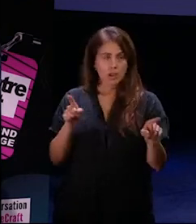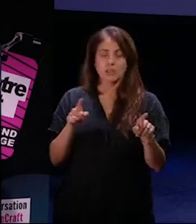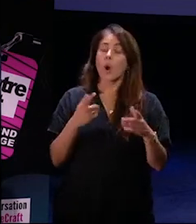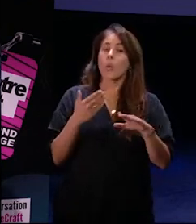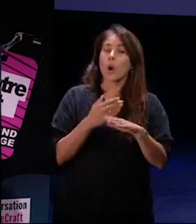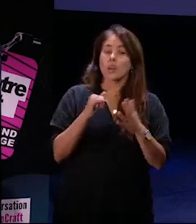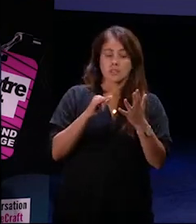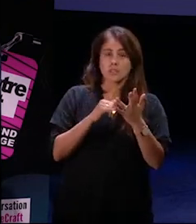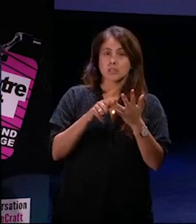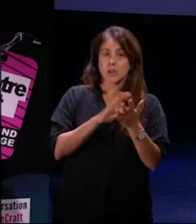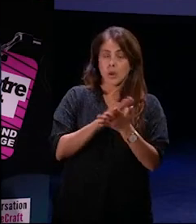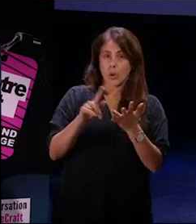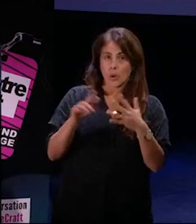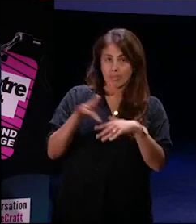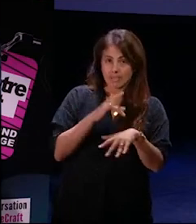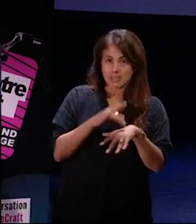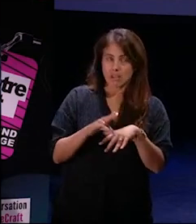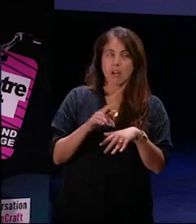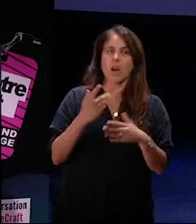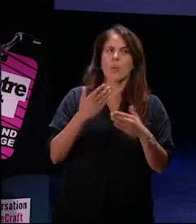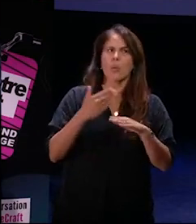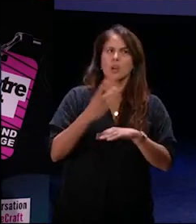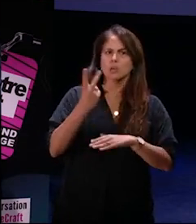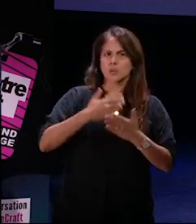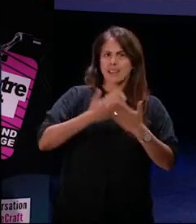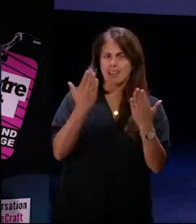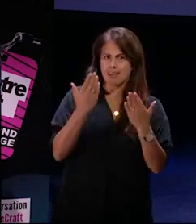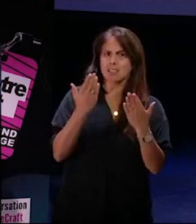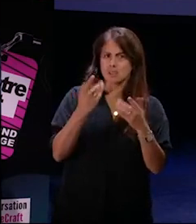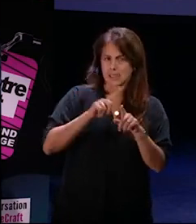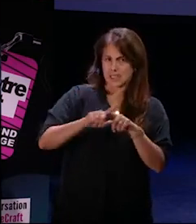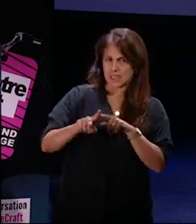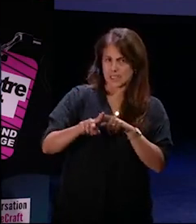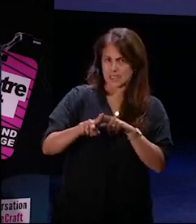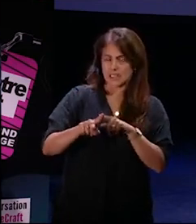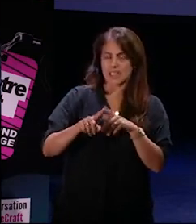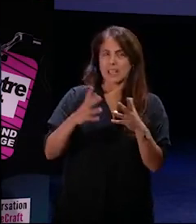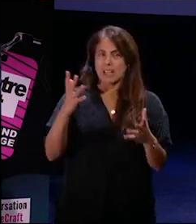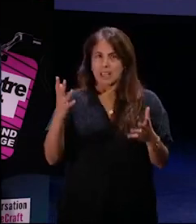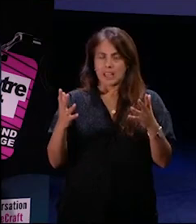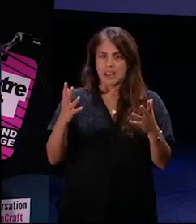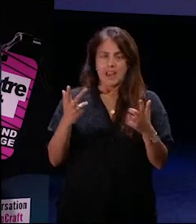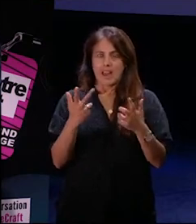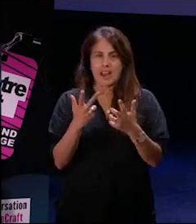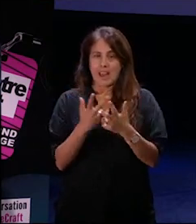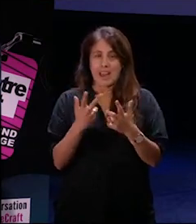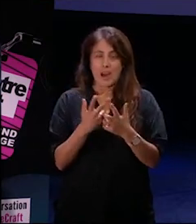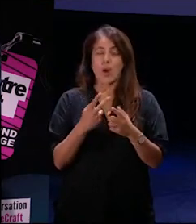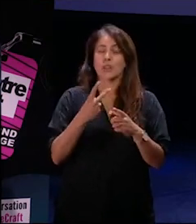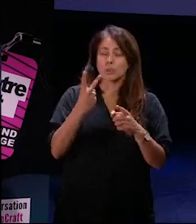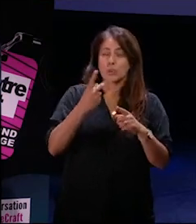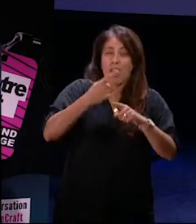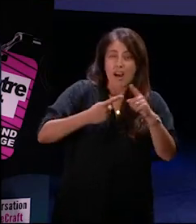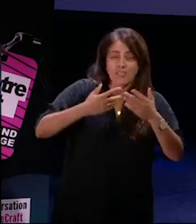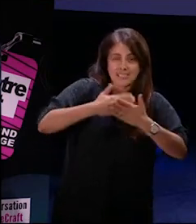I worked 2.5 days a week. There was a very interesting argument in how we landed on 2.5 days,